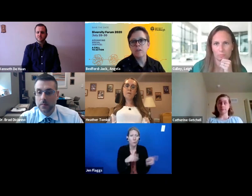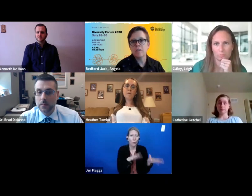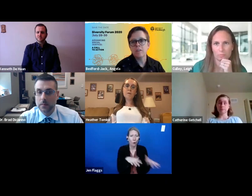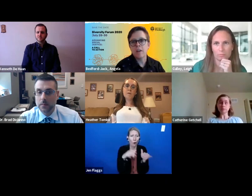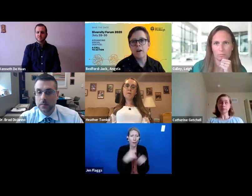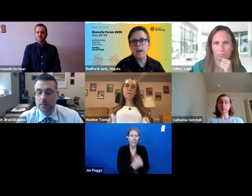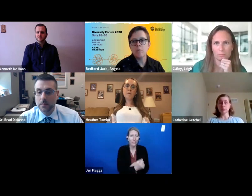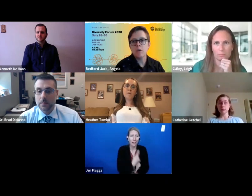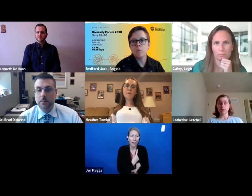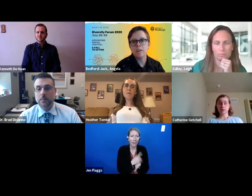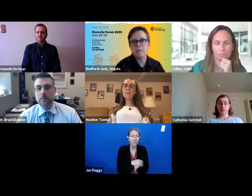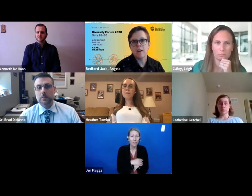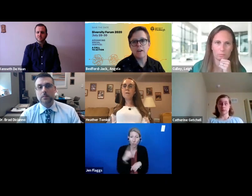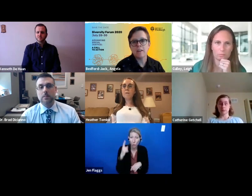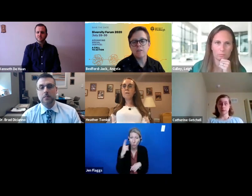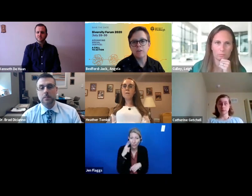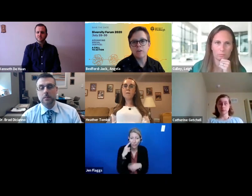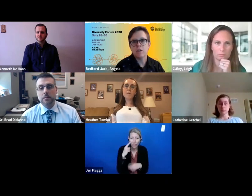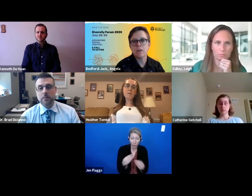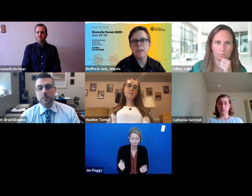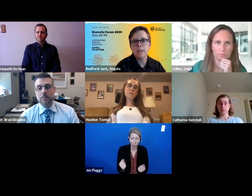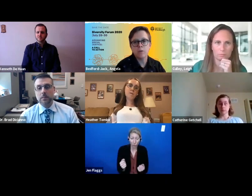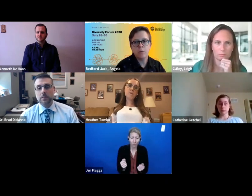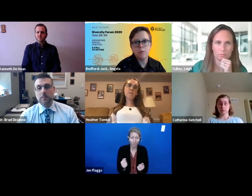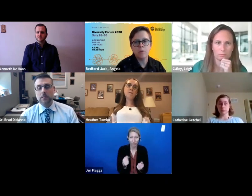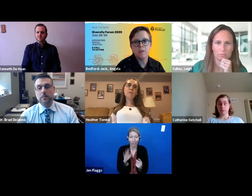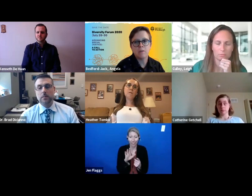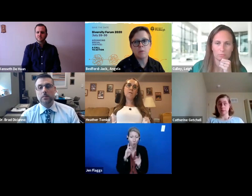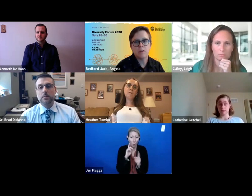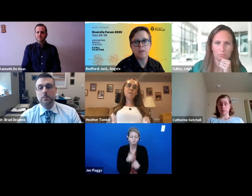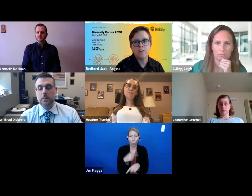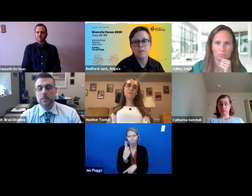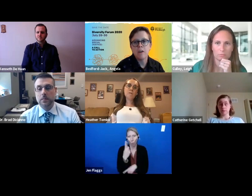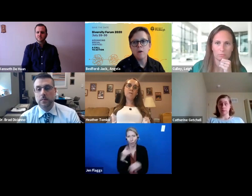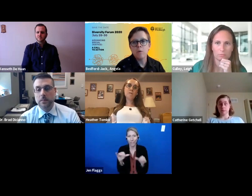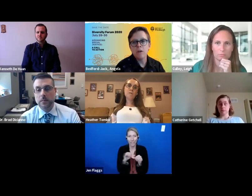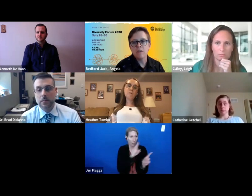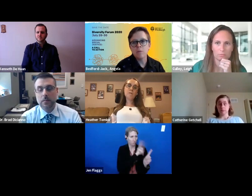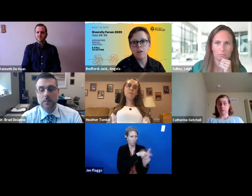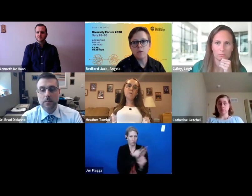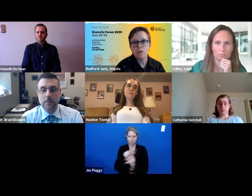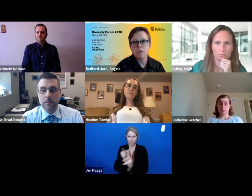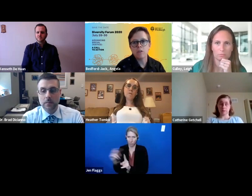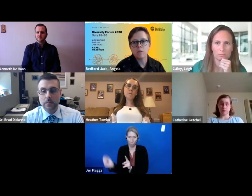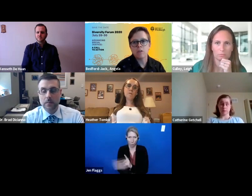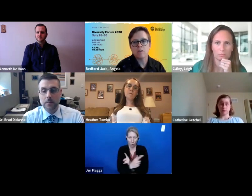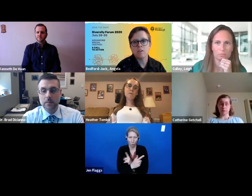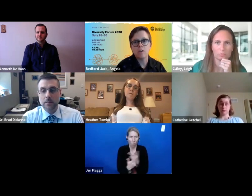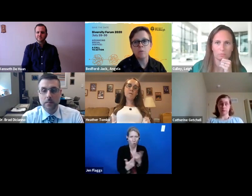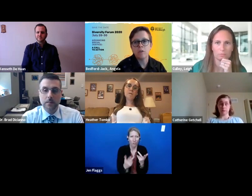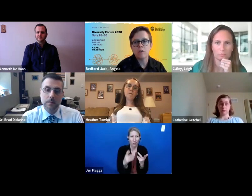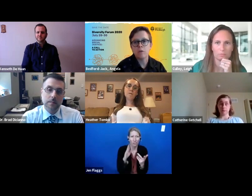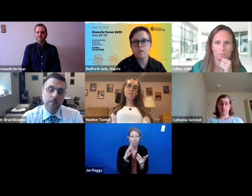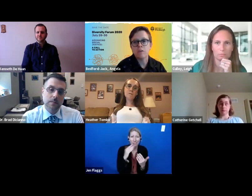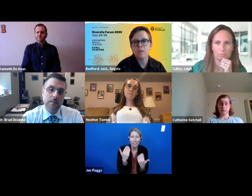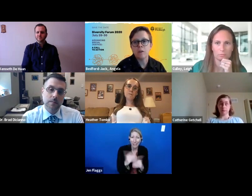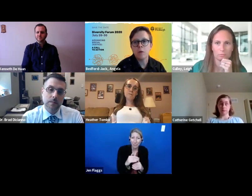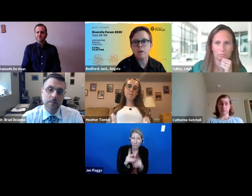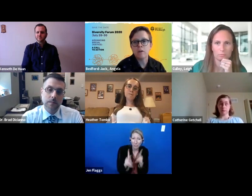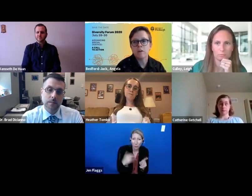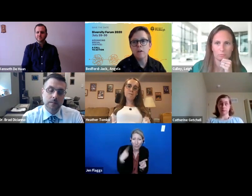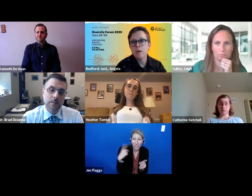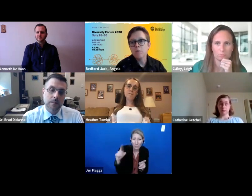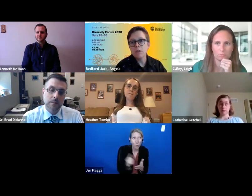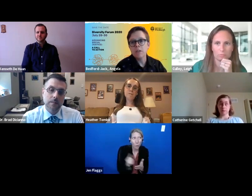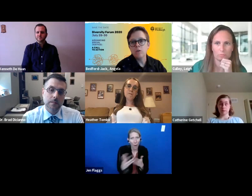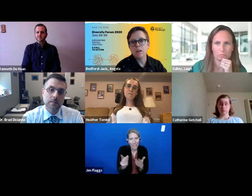the solutions that are aimed at one size fits all could hinder people with disabilities, wasting monetary resources and human resources that